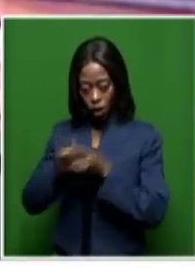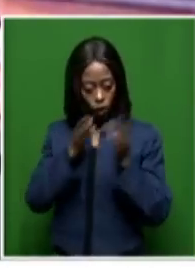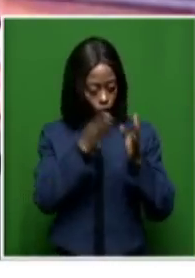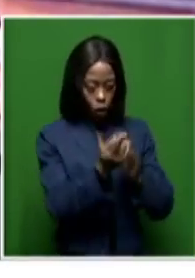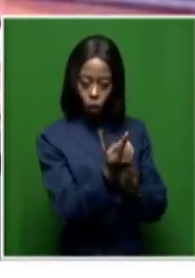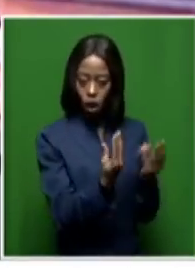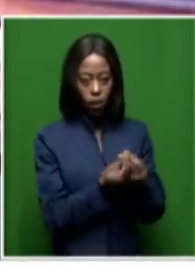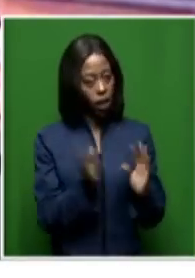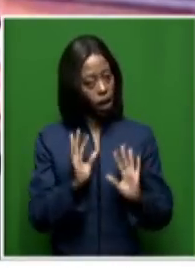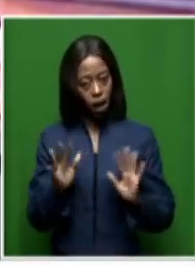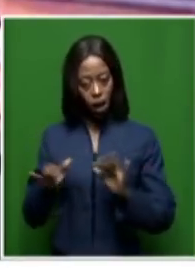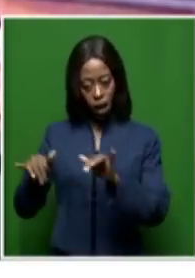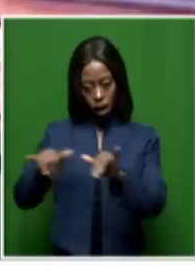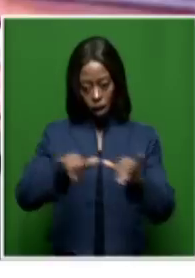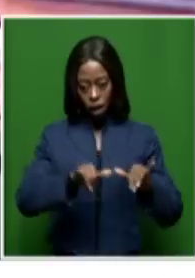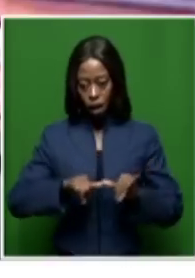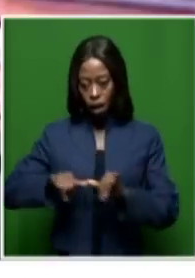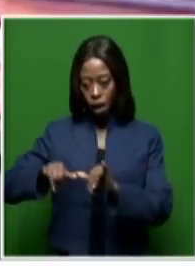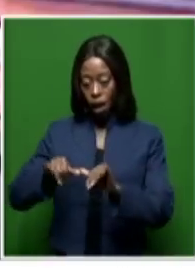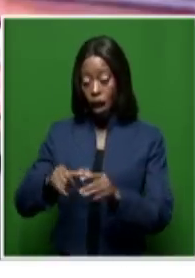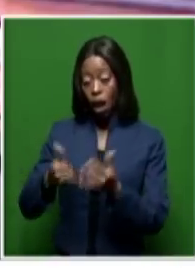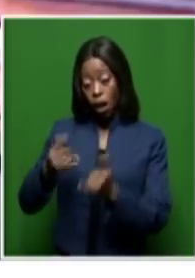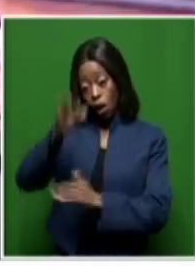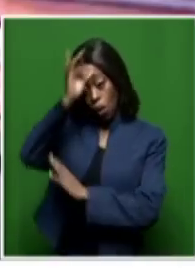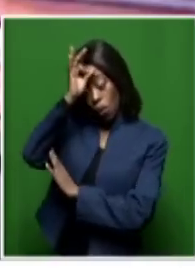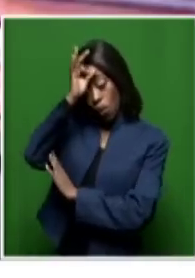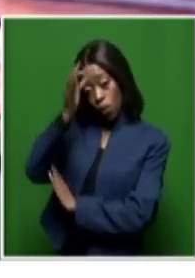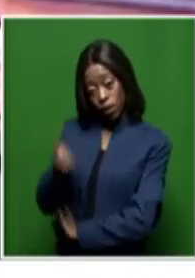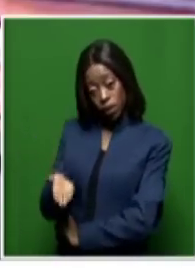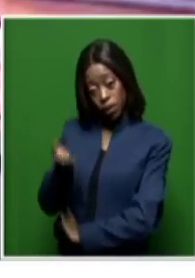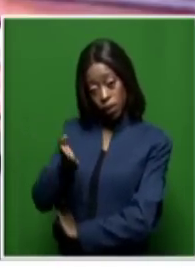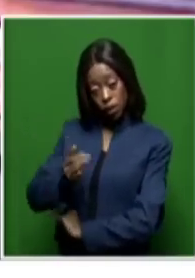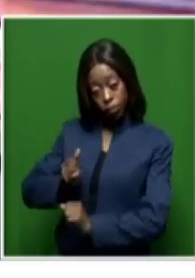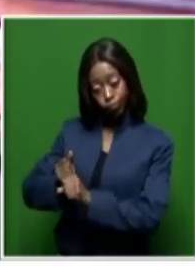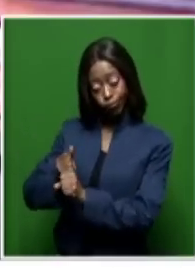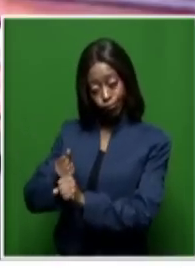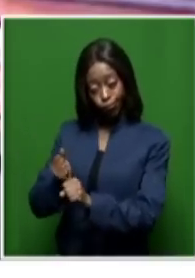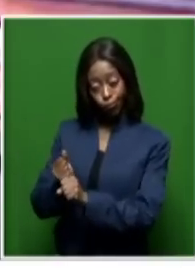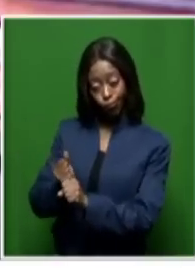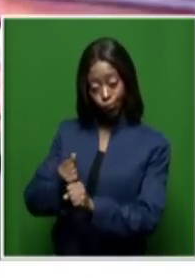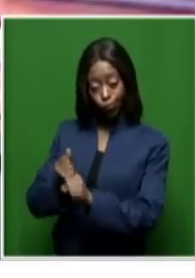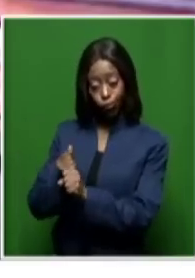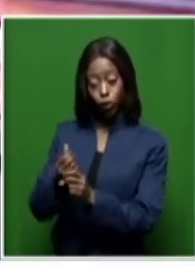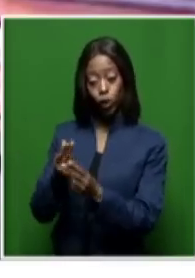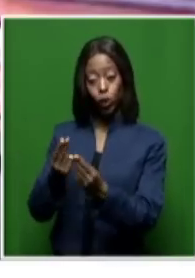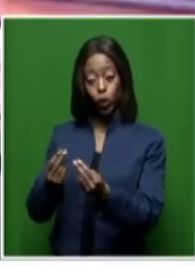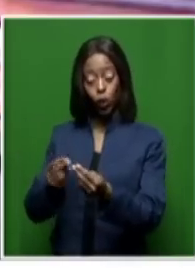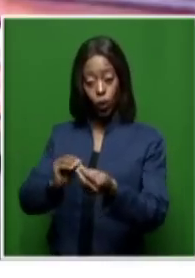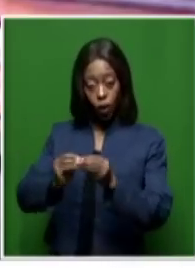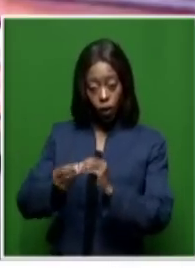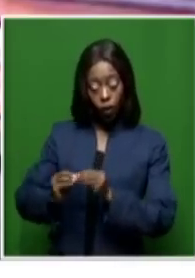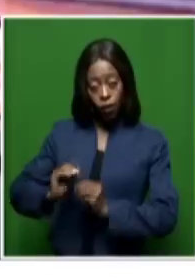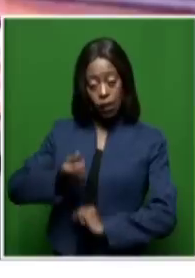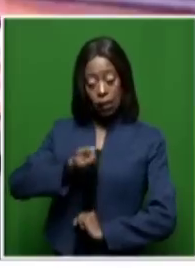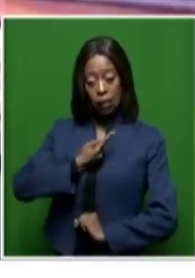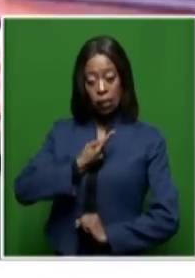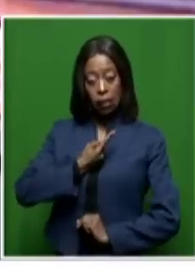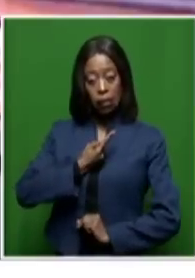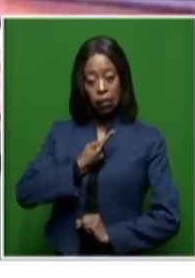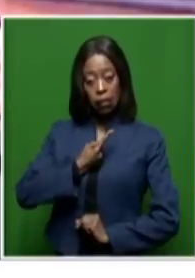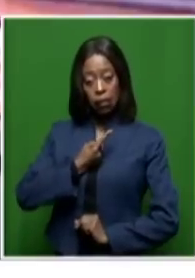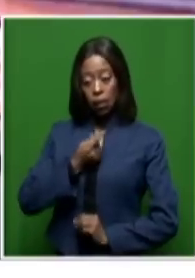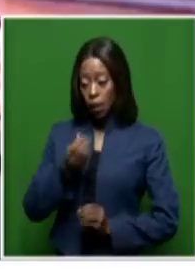other. Law enforcement now is doing its work and rebuilding itself, giving